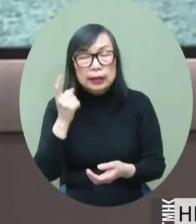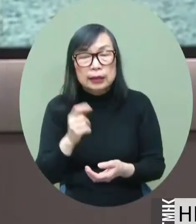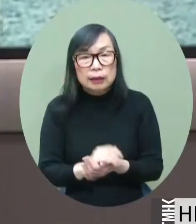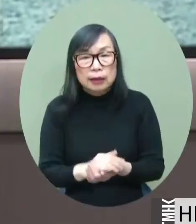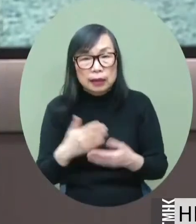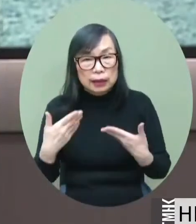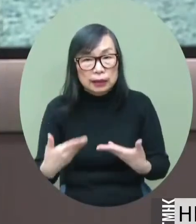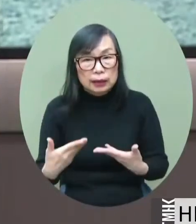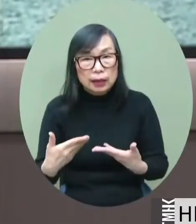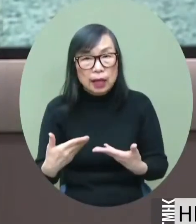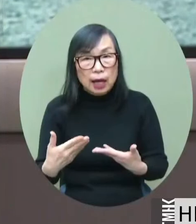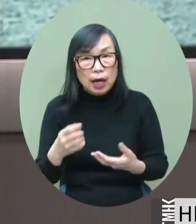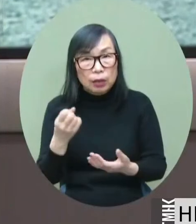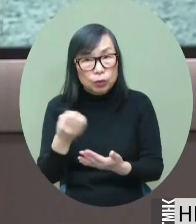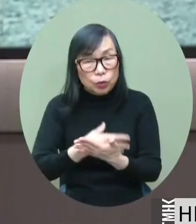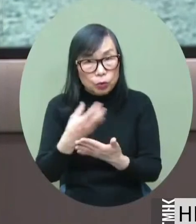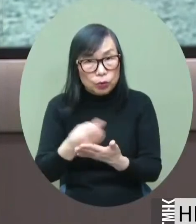operations.